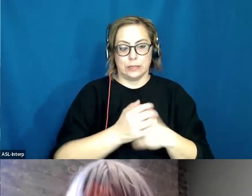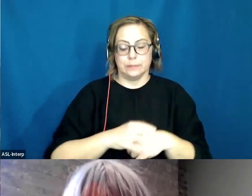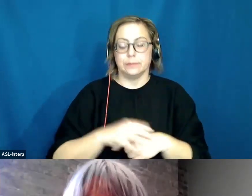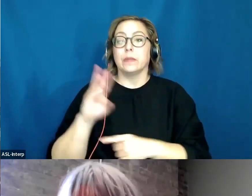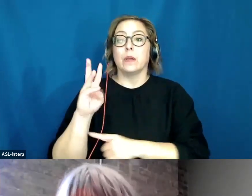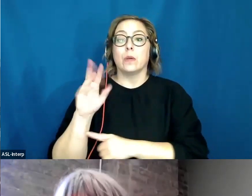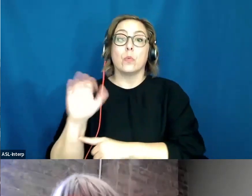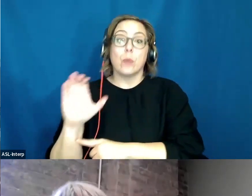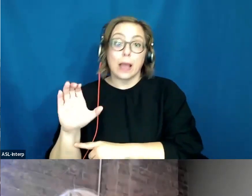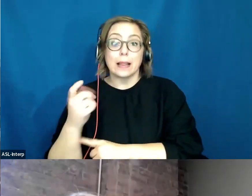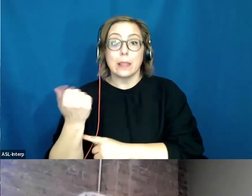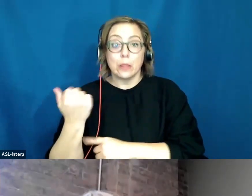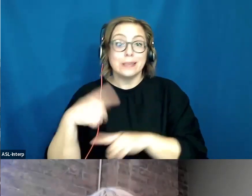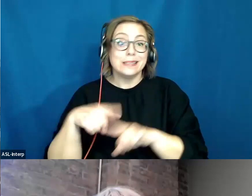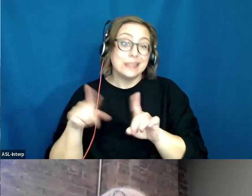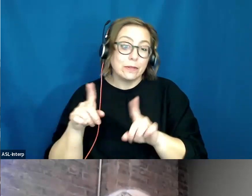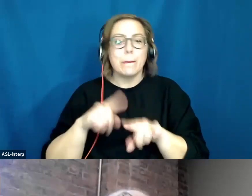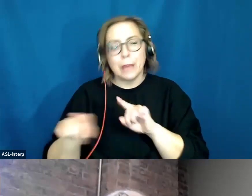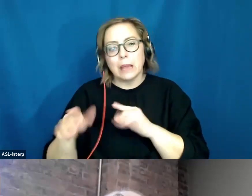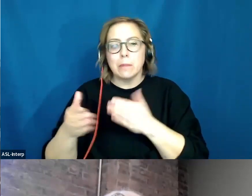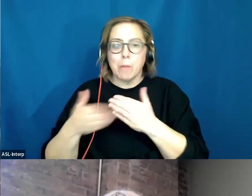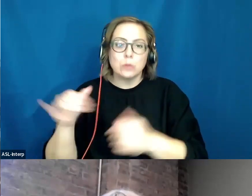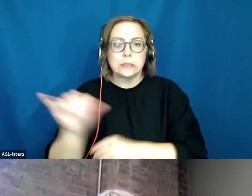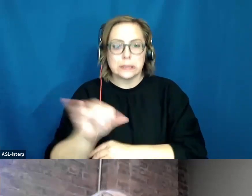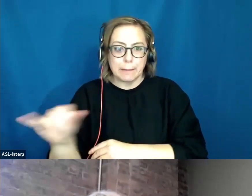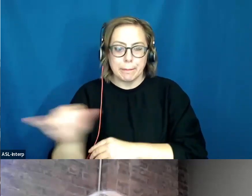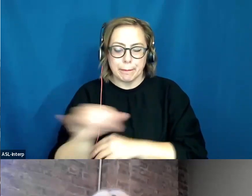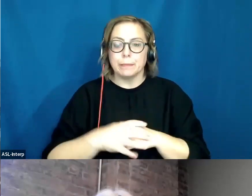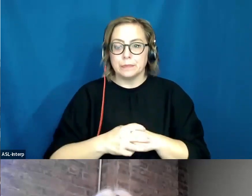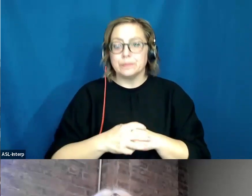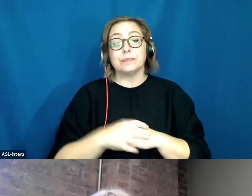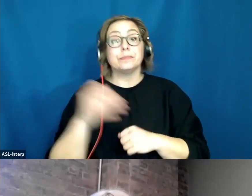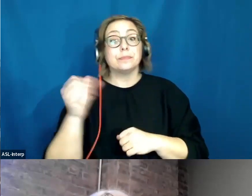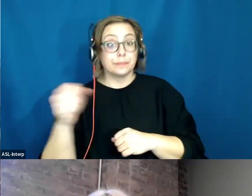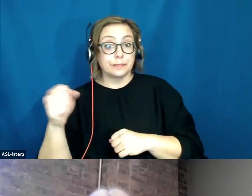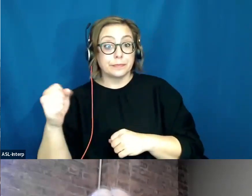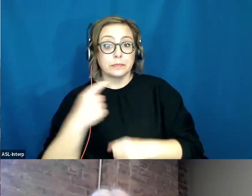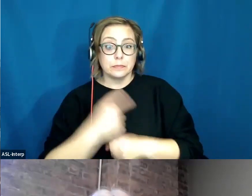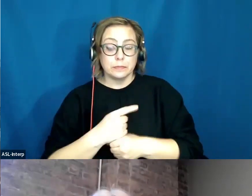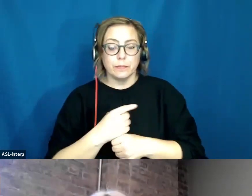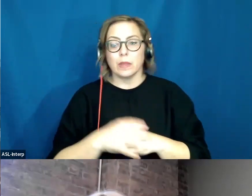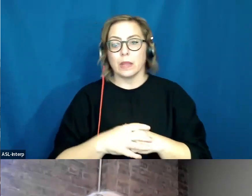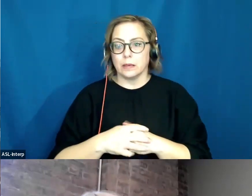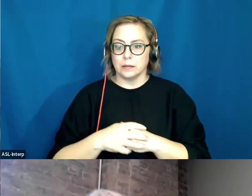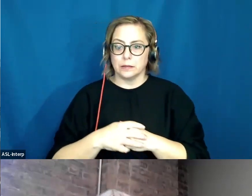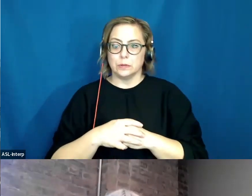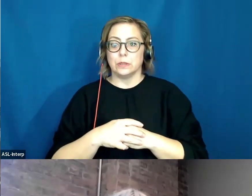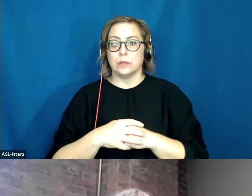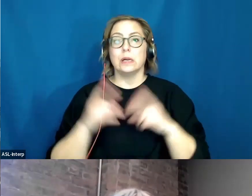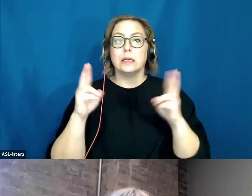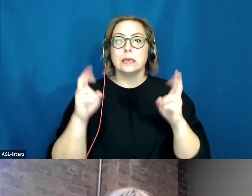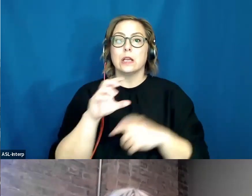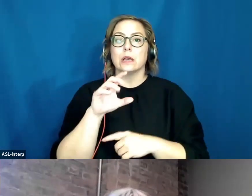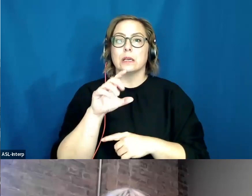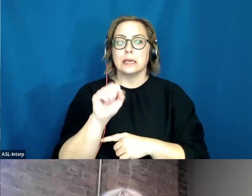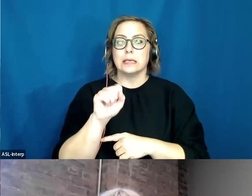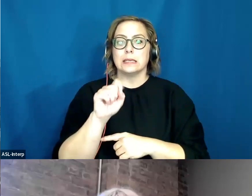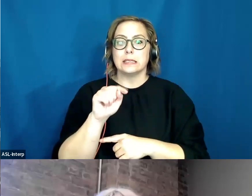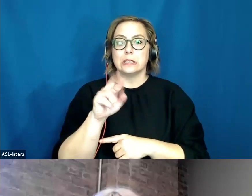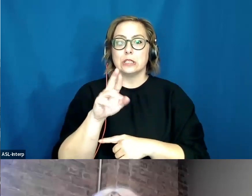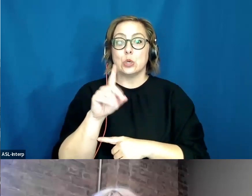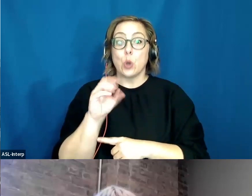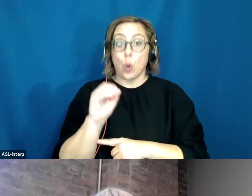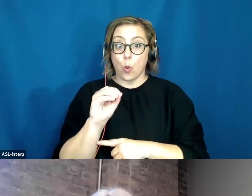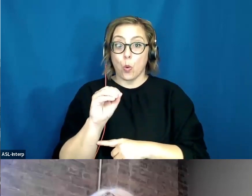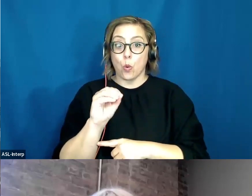little differently, but it's the same thing. It's, yeah, and it would be, so the things like the studio rental would go into your